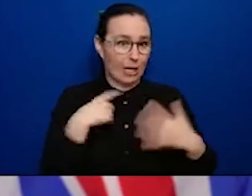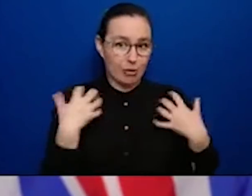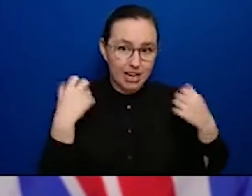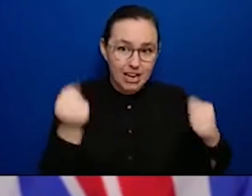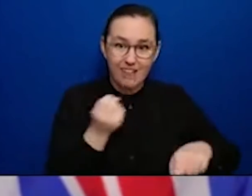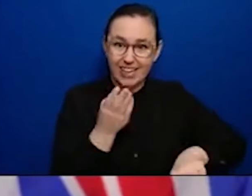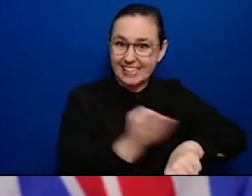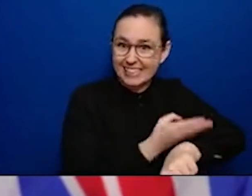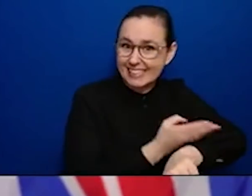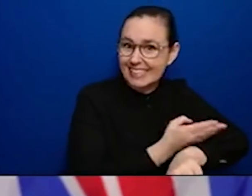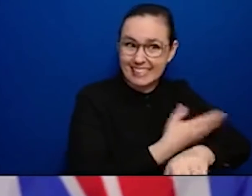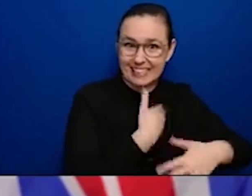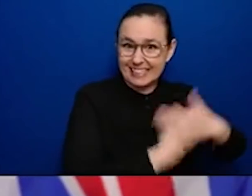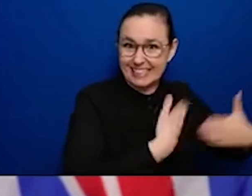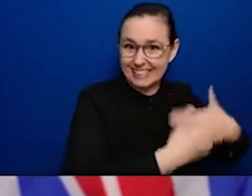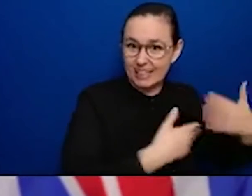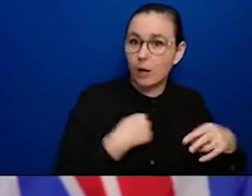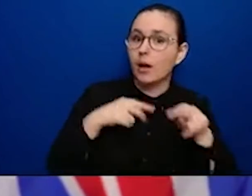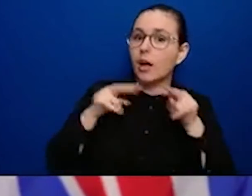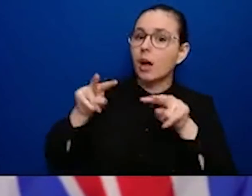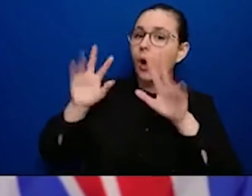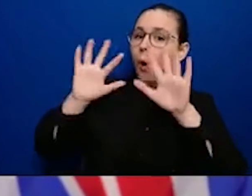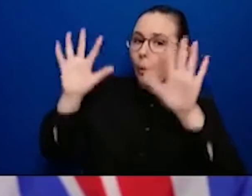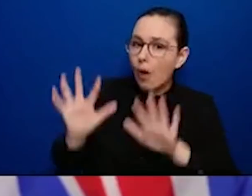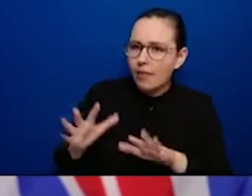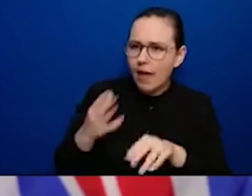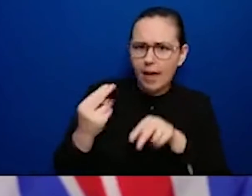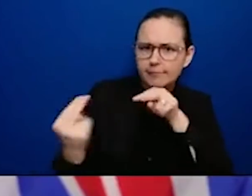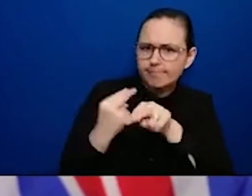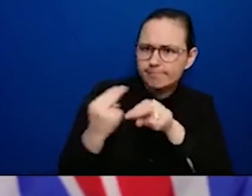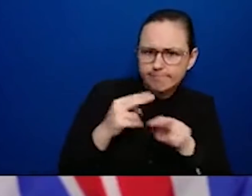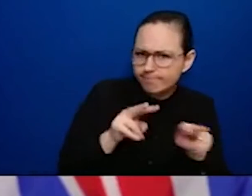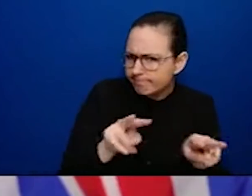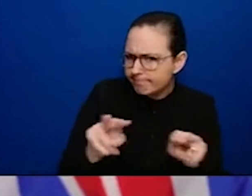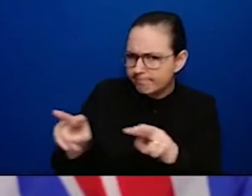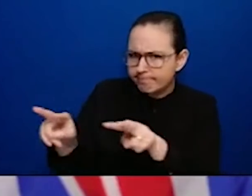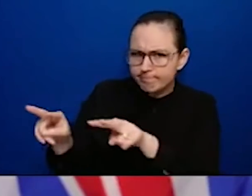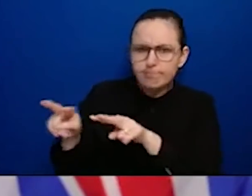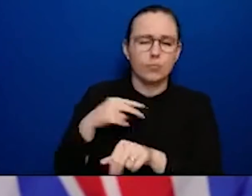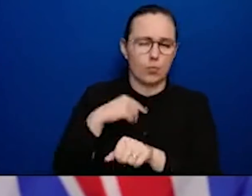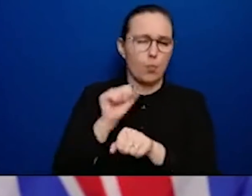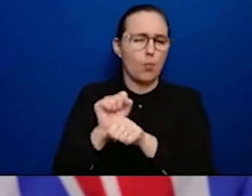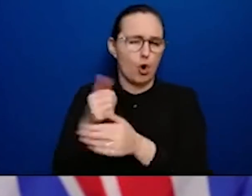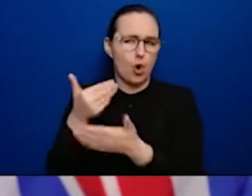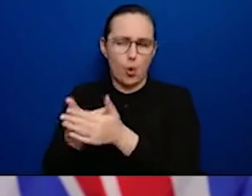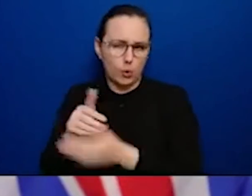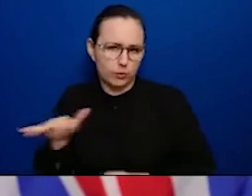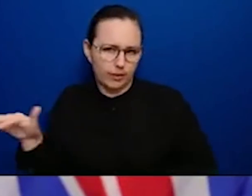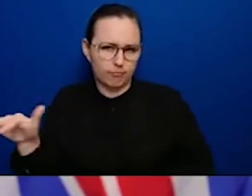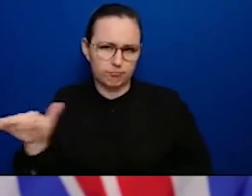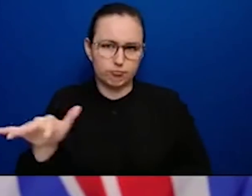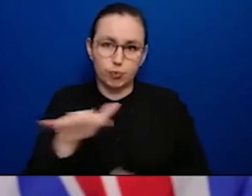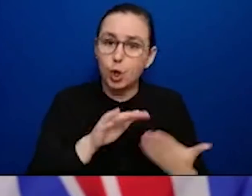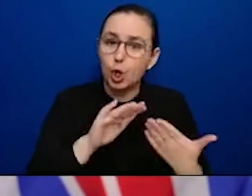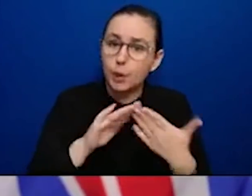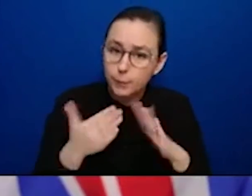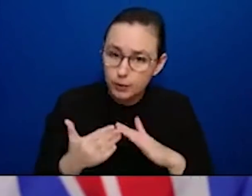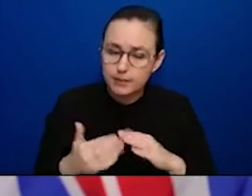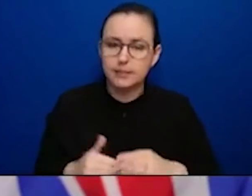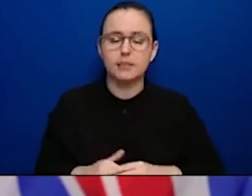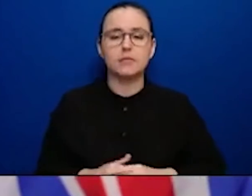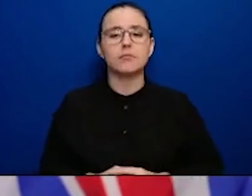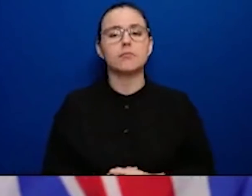road conditions across the province very closely and working with communities and emergency services to respond. Local leaders have been